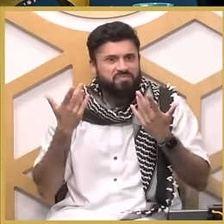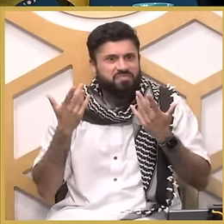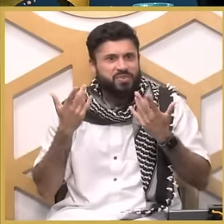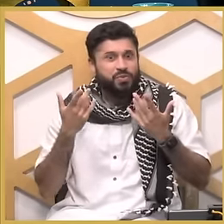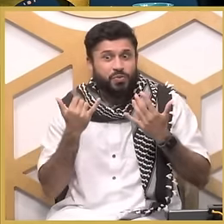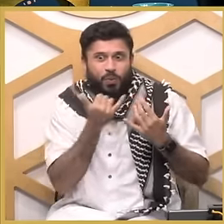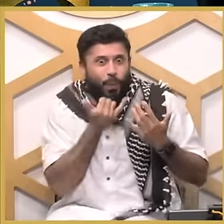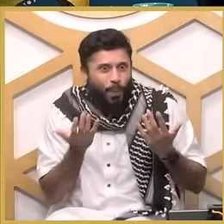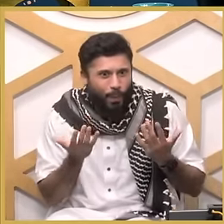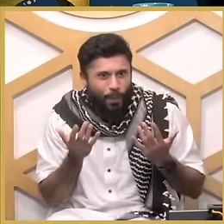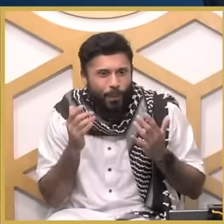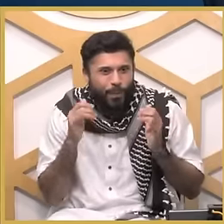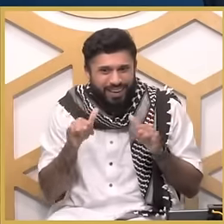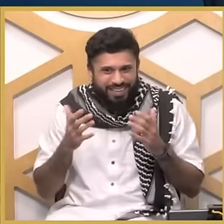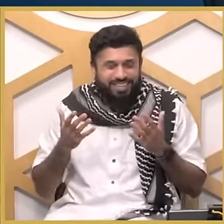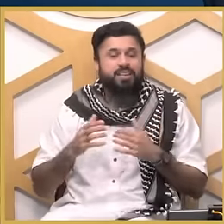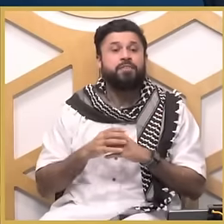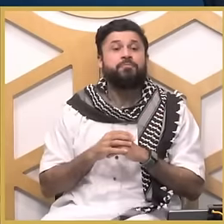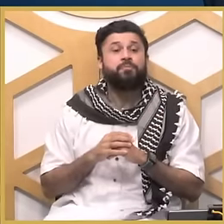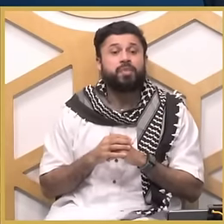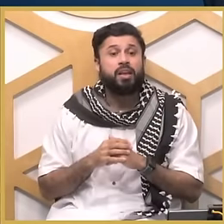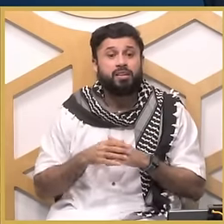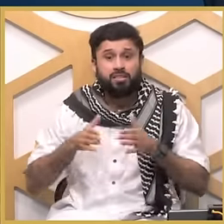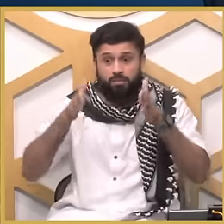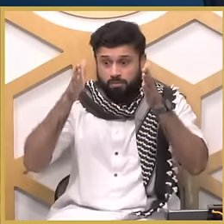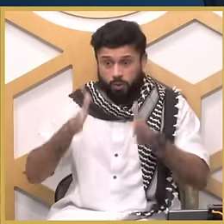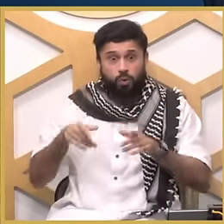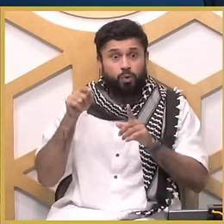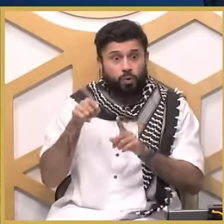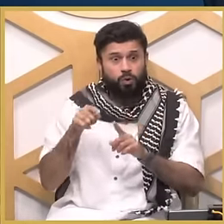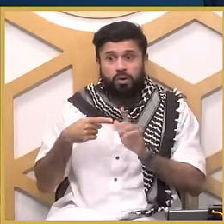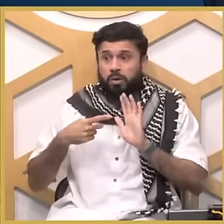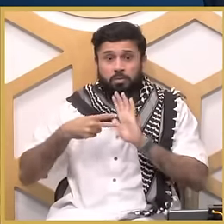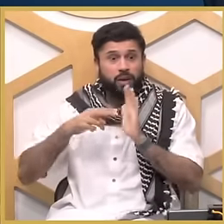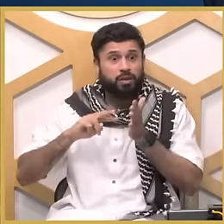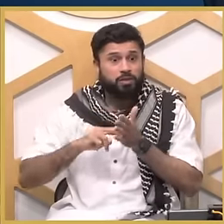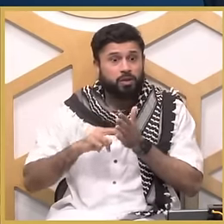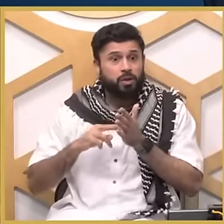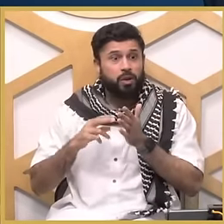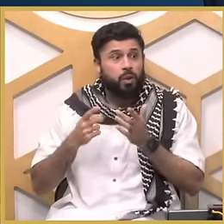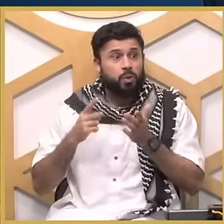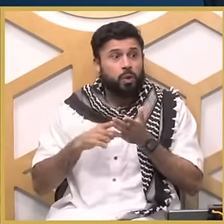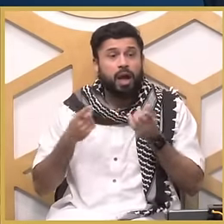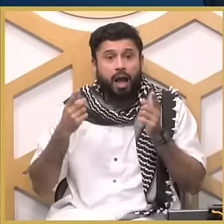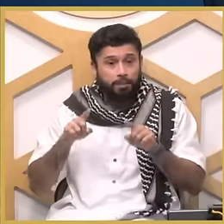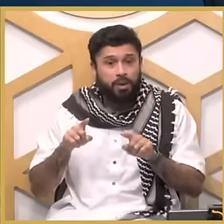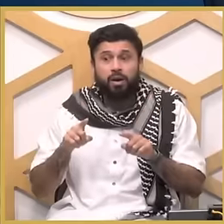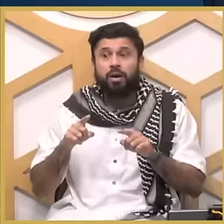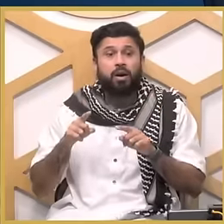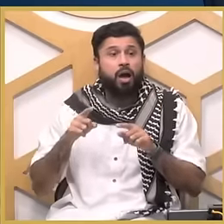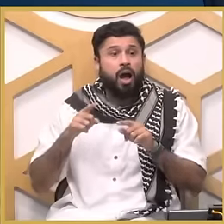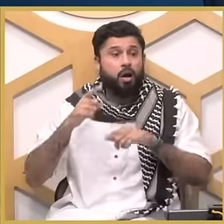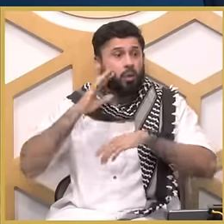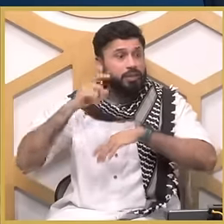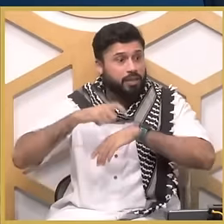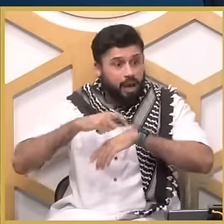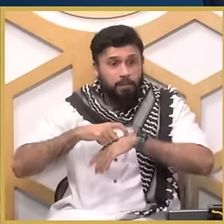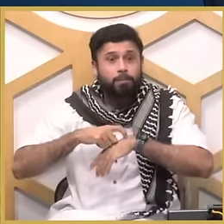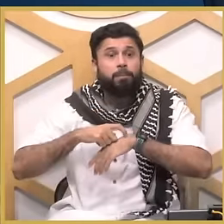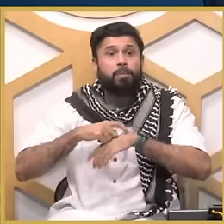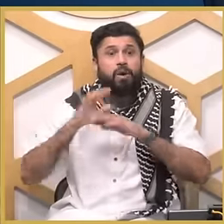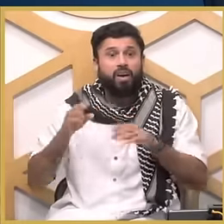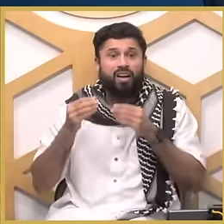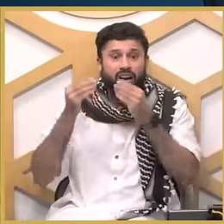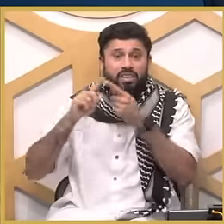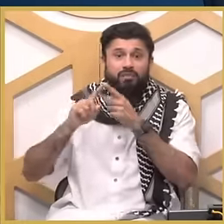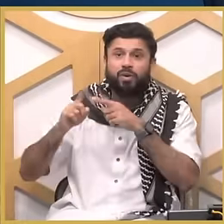their energy, themselves to Allah subhanahu wa ta'ala, is as this low. This is their threshold. It's just like I heard that point